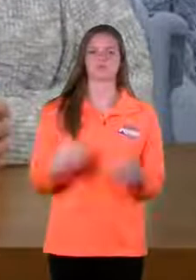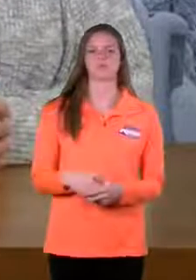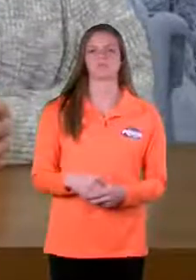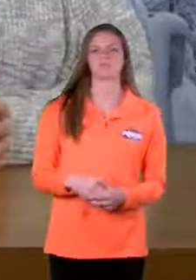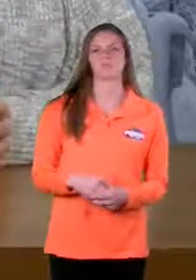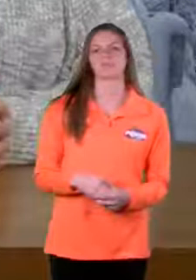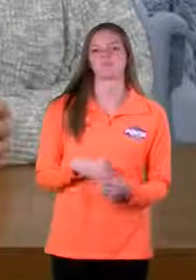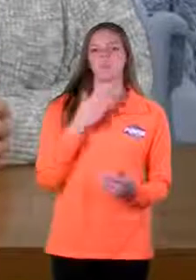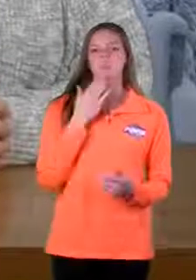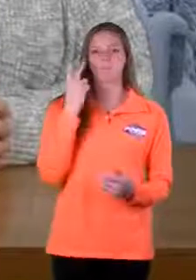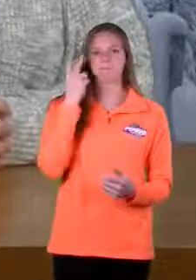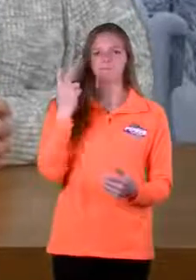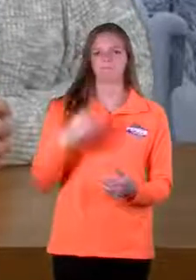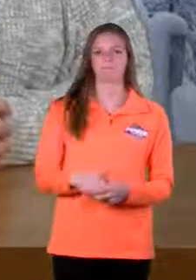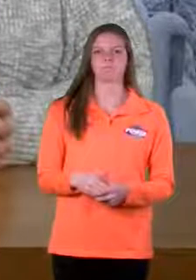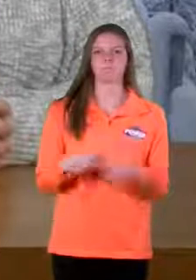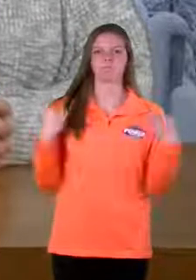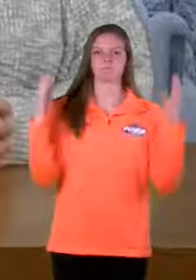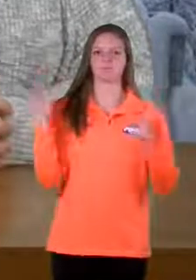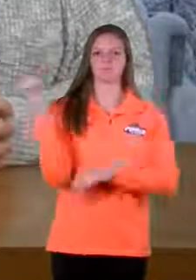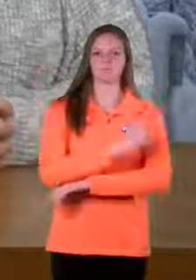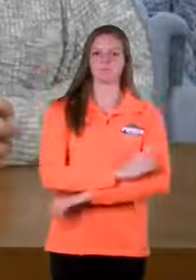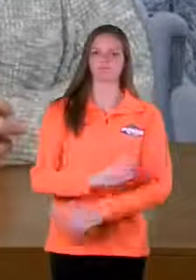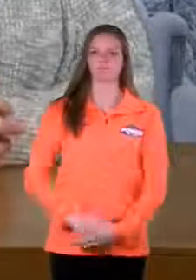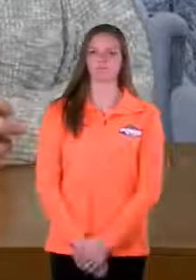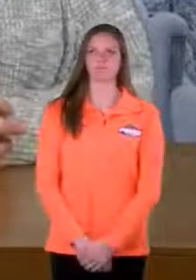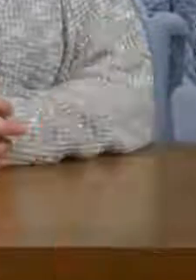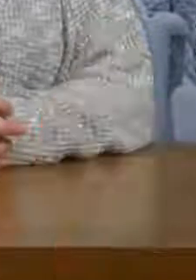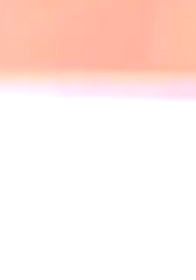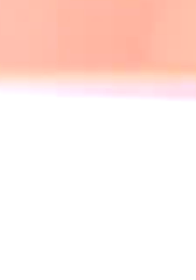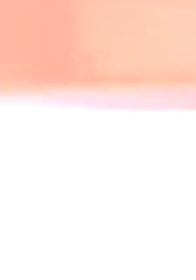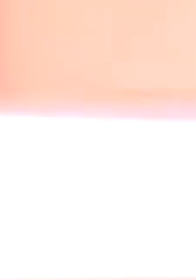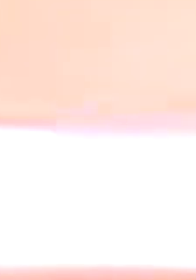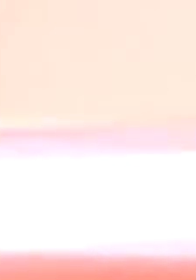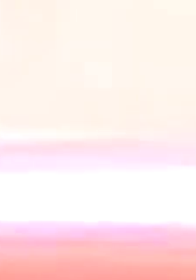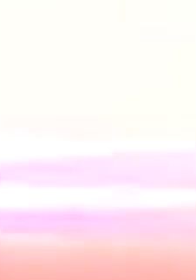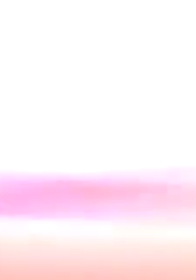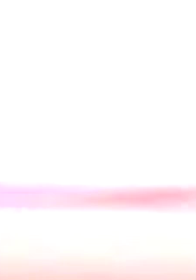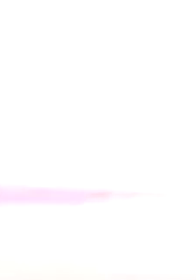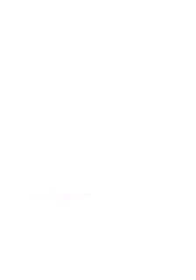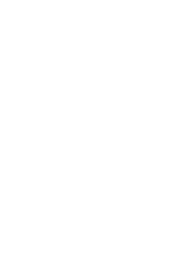PMN on Parkland TV. I'm Samantha McNamara. And I'm Belle Moses. Have a great day.